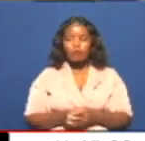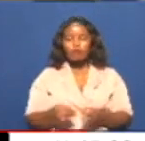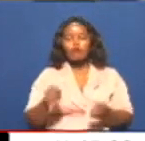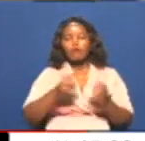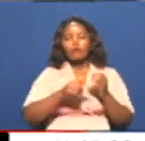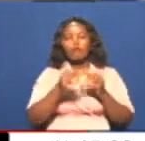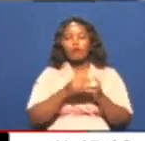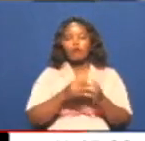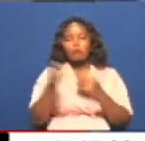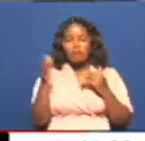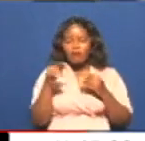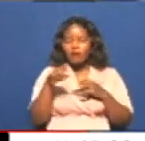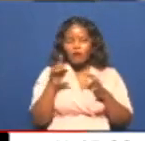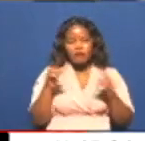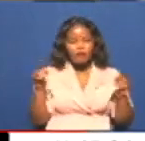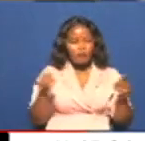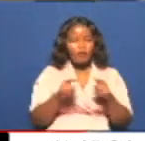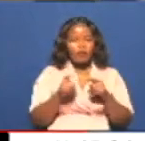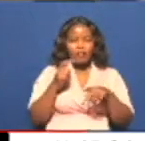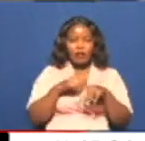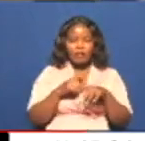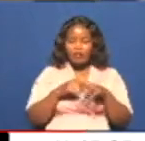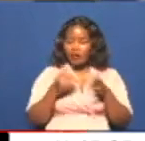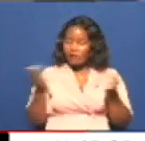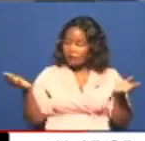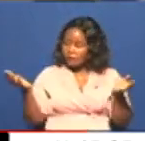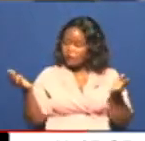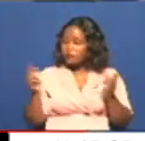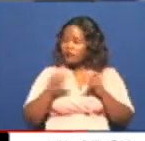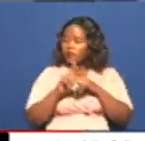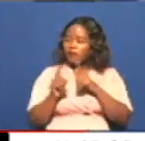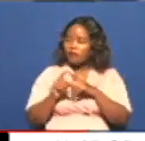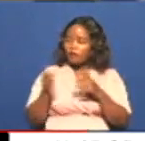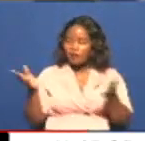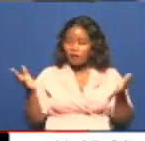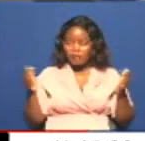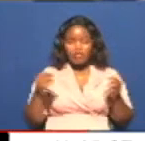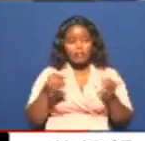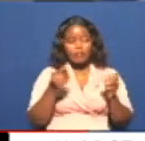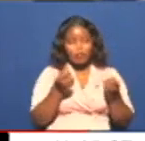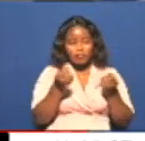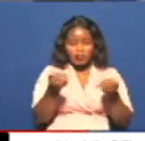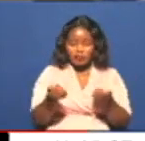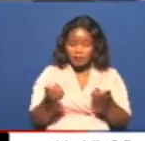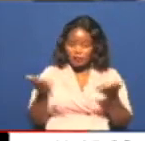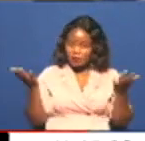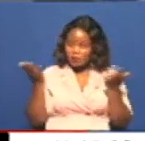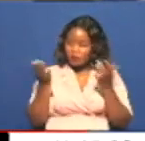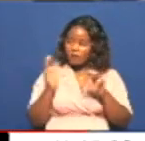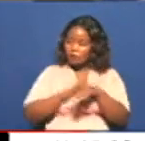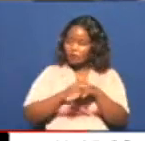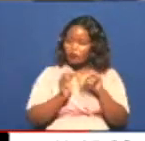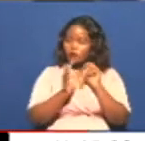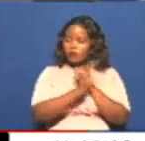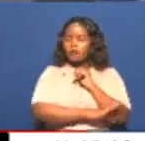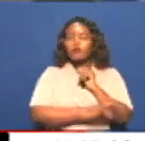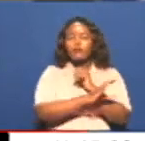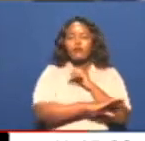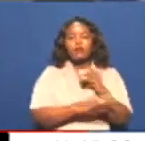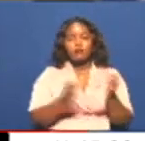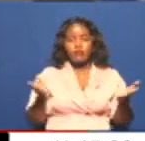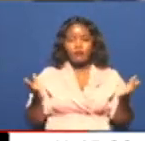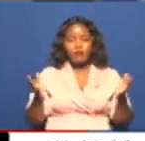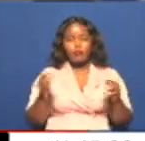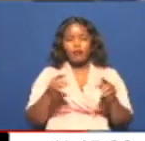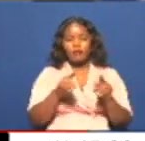term. It is simplistic, and it is very dangerous for our country. And, you know,